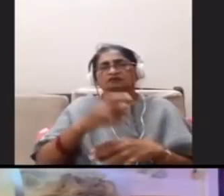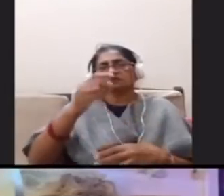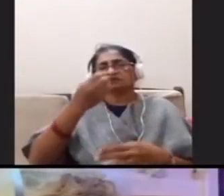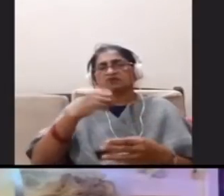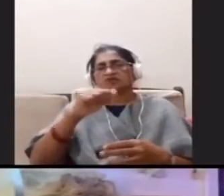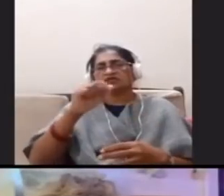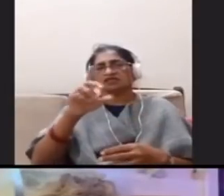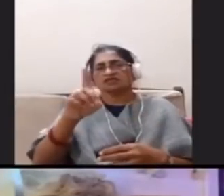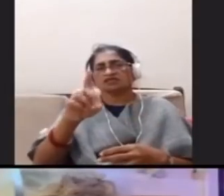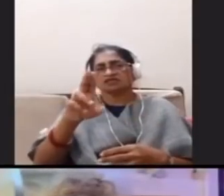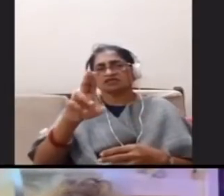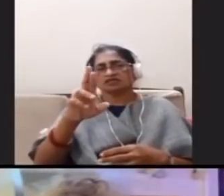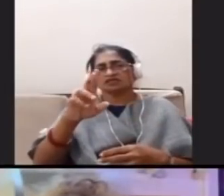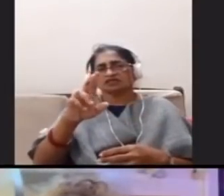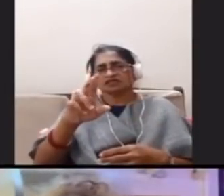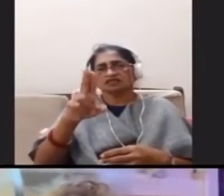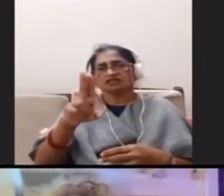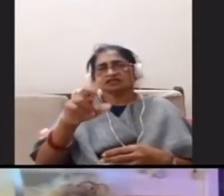is,